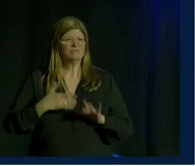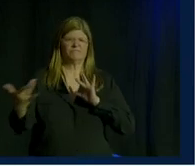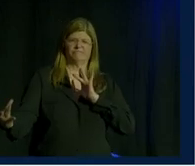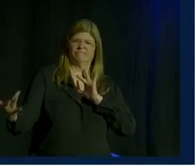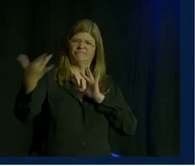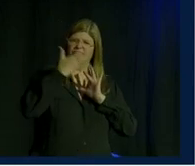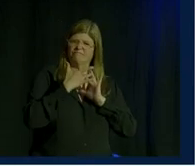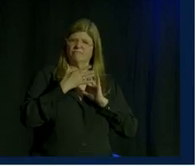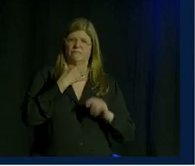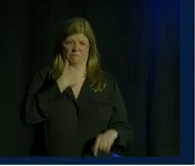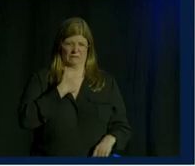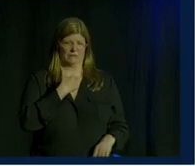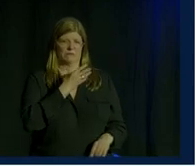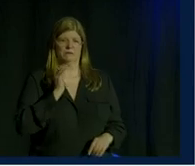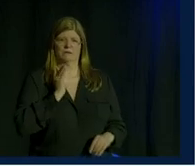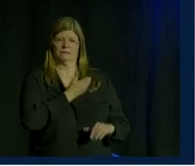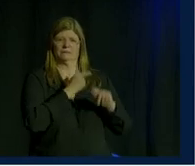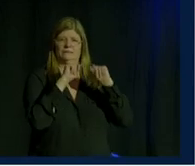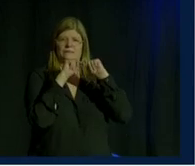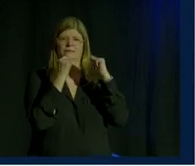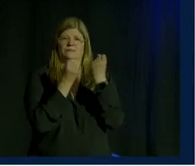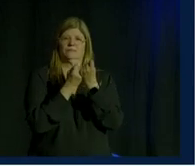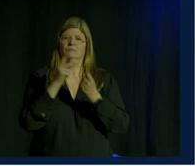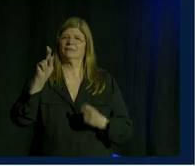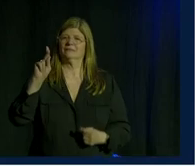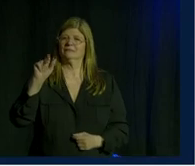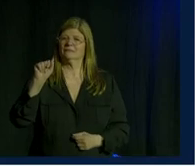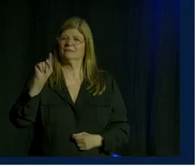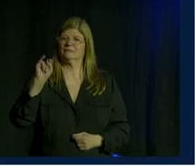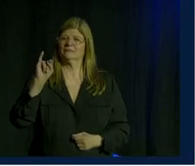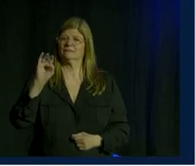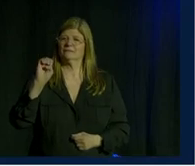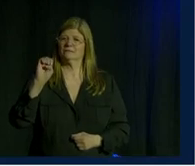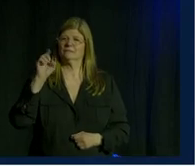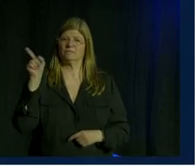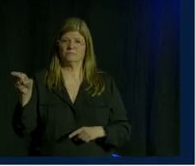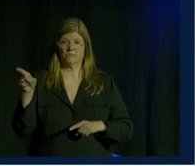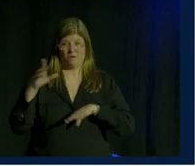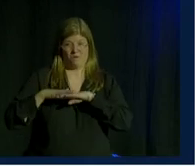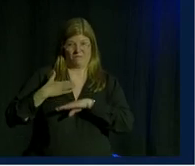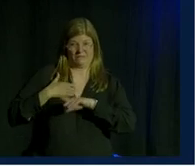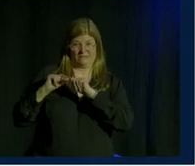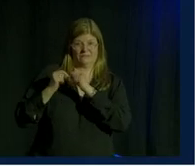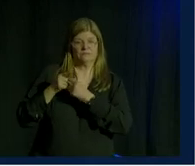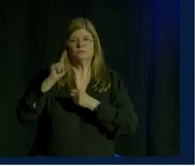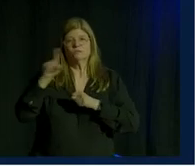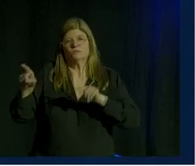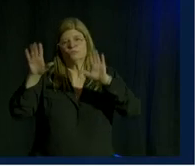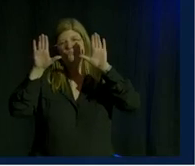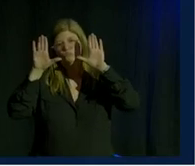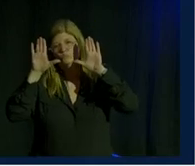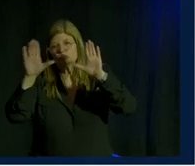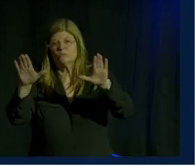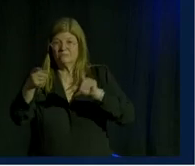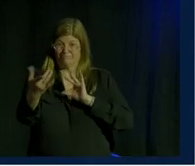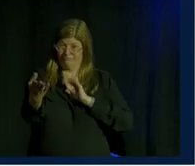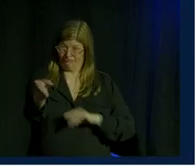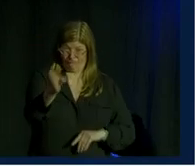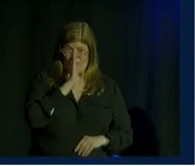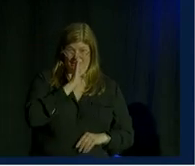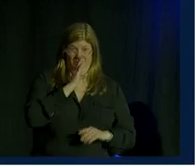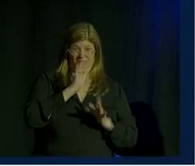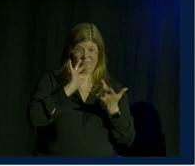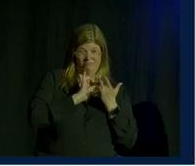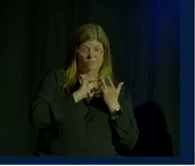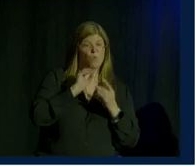Bergfeld is our branch chief manager of BEPS. She's fantastic, can really help you. You can reach out to me directly. There's also information there. If you want to know anything about